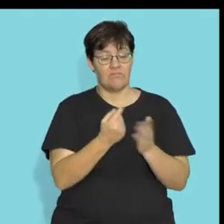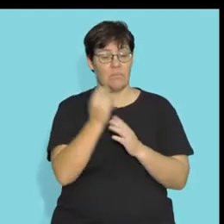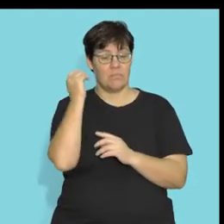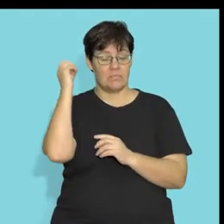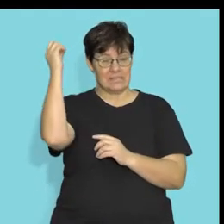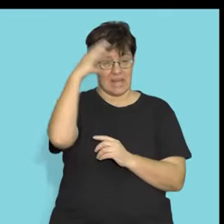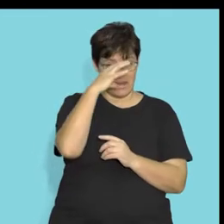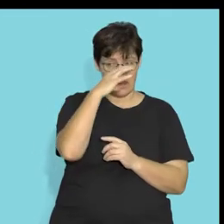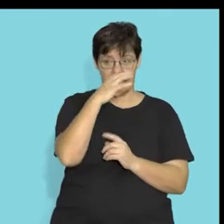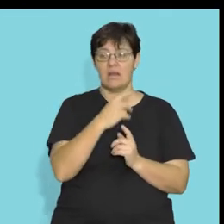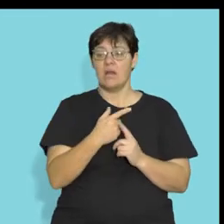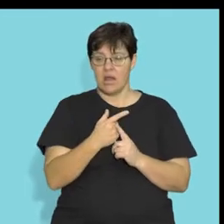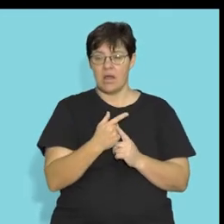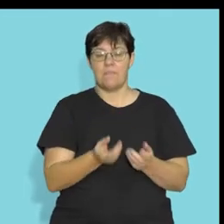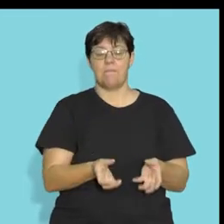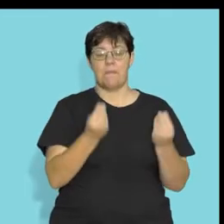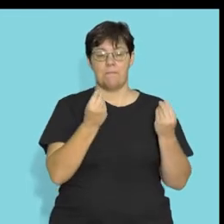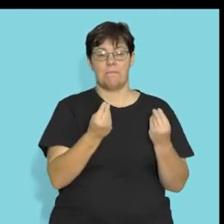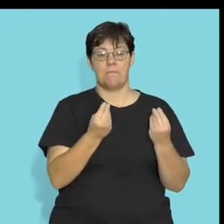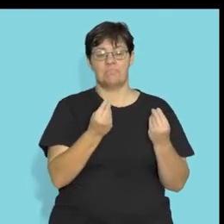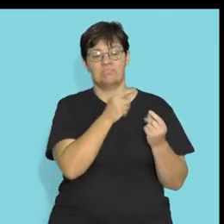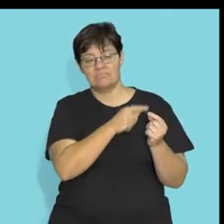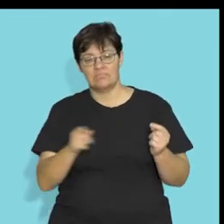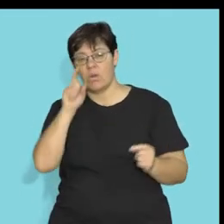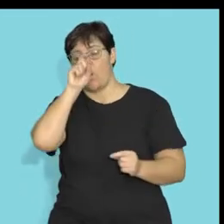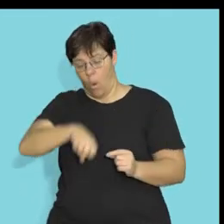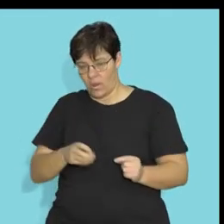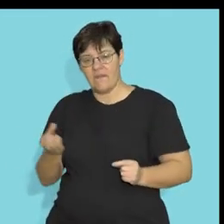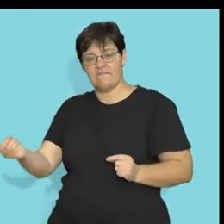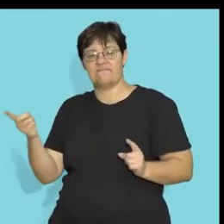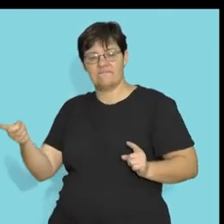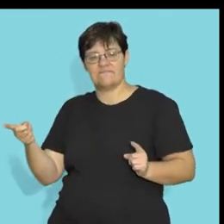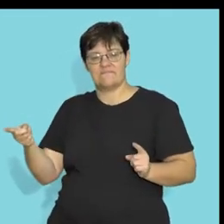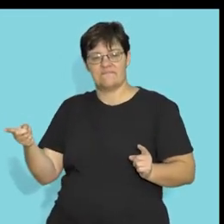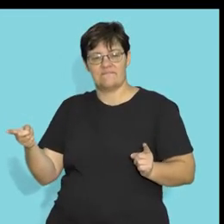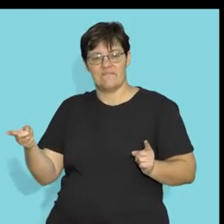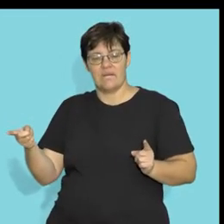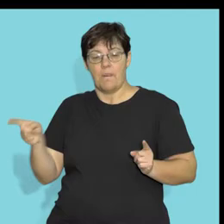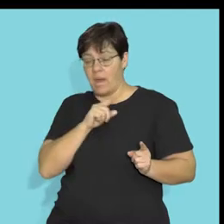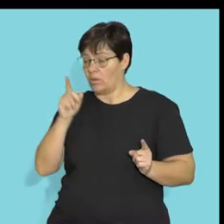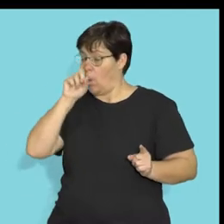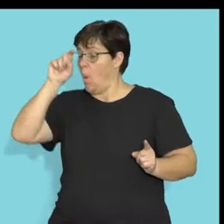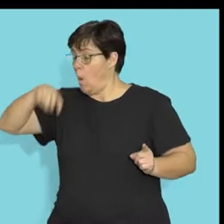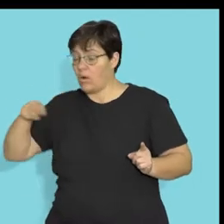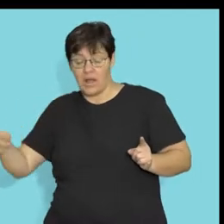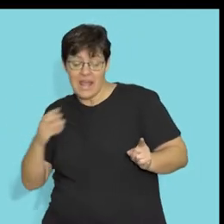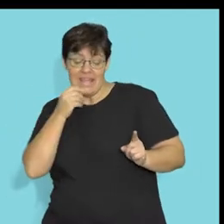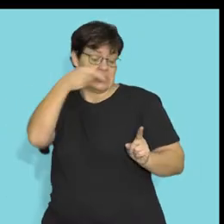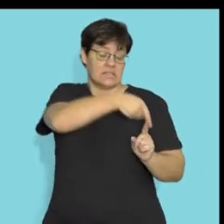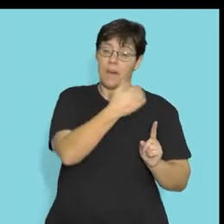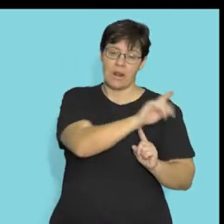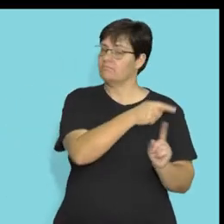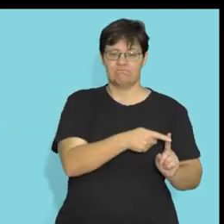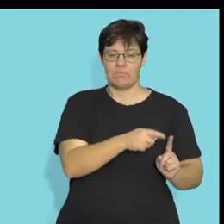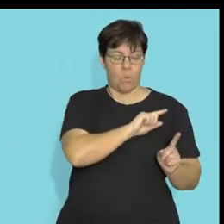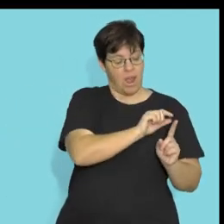sun during photosynthesis may end up in the tissues of a hawk, but this is through having to move through different